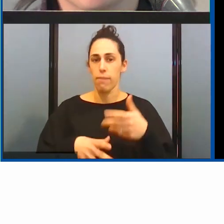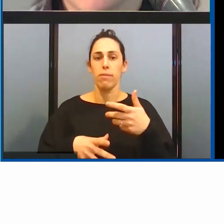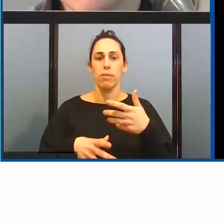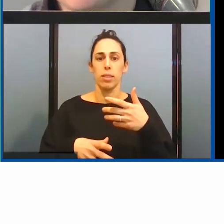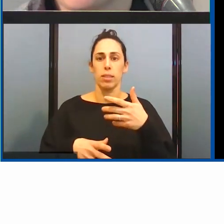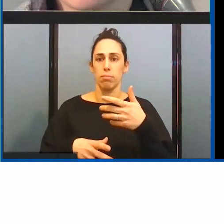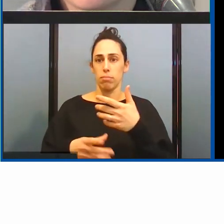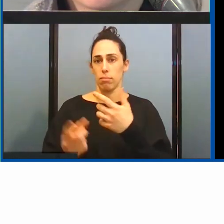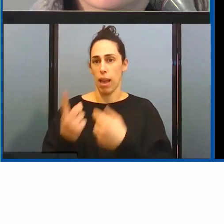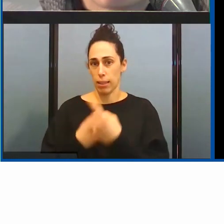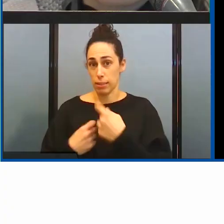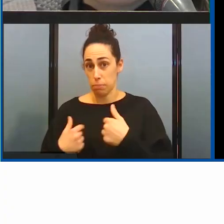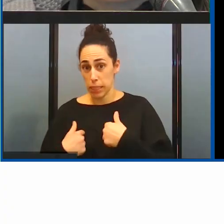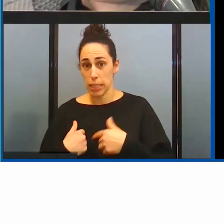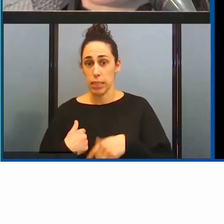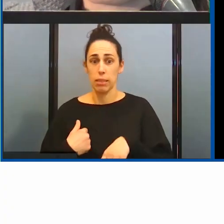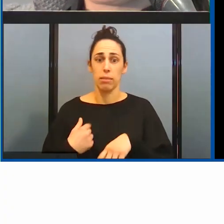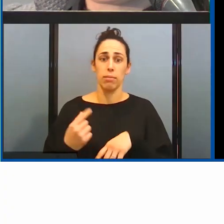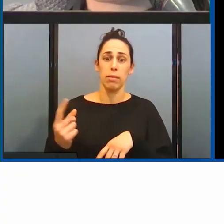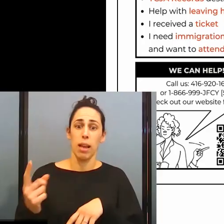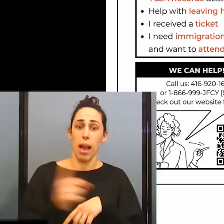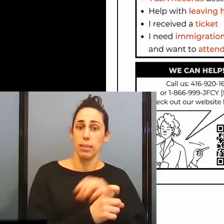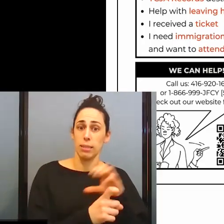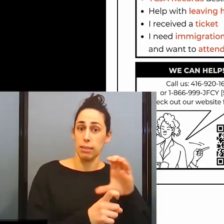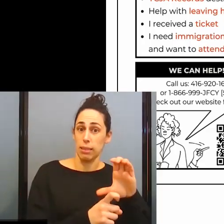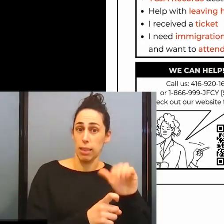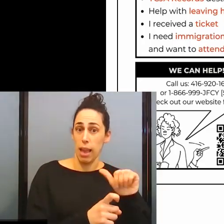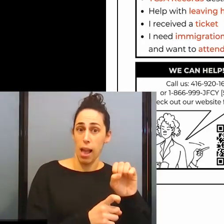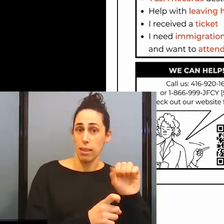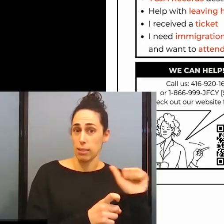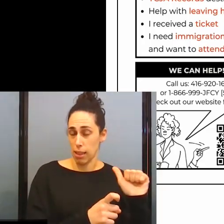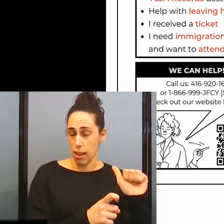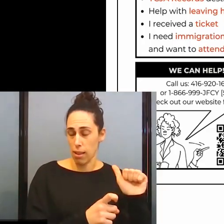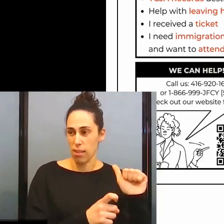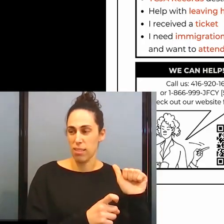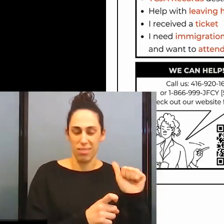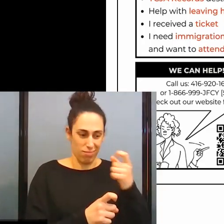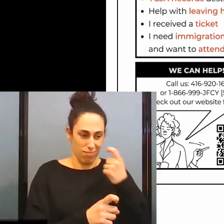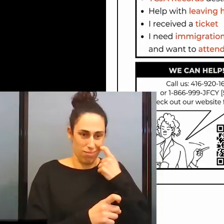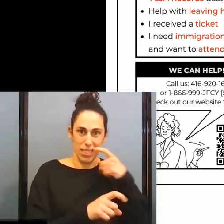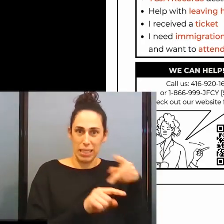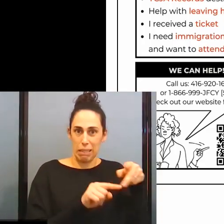up. We ran out of time earlier, so I'll make sure we have time now.